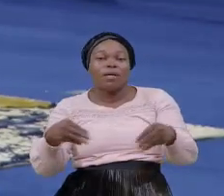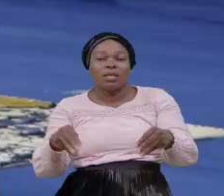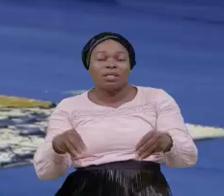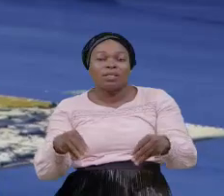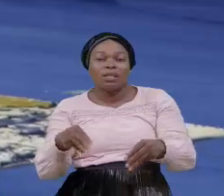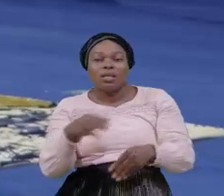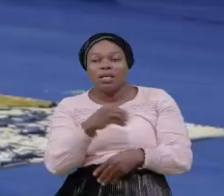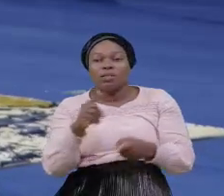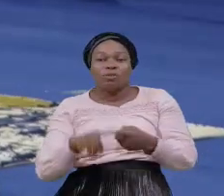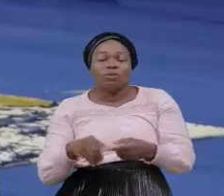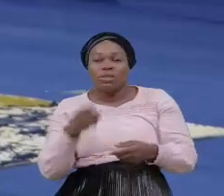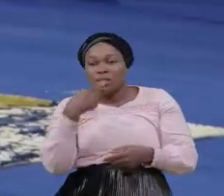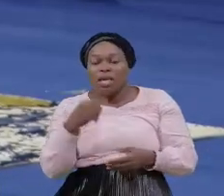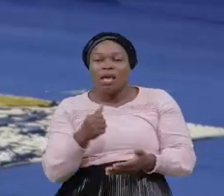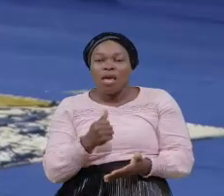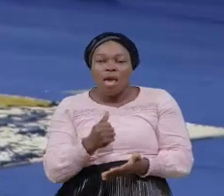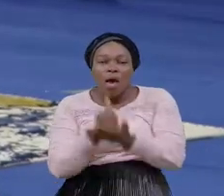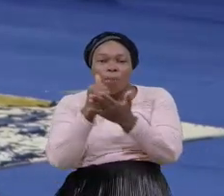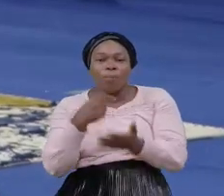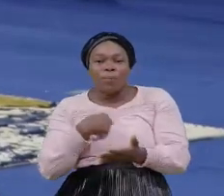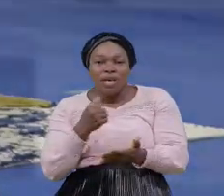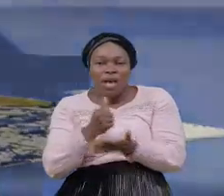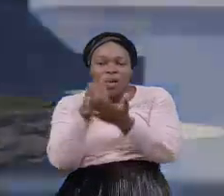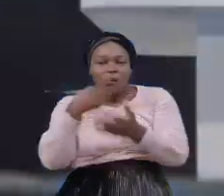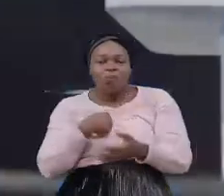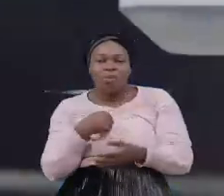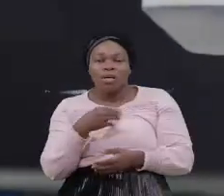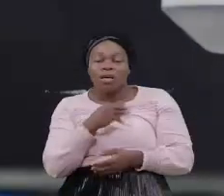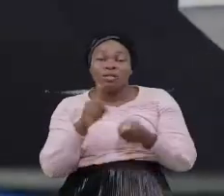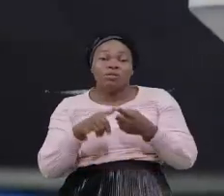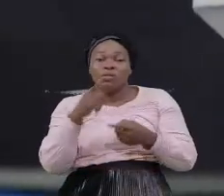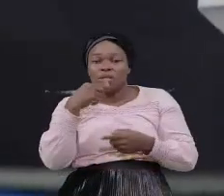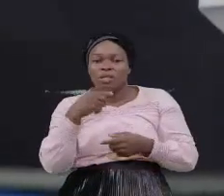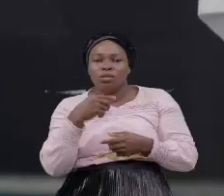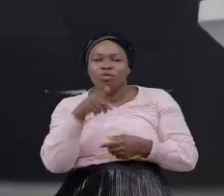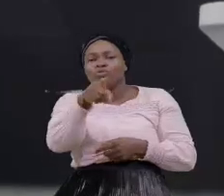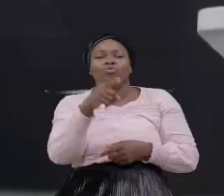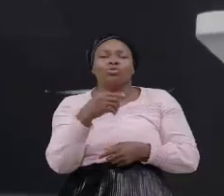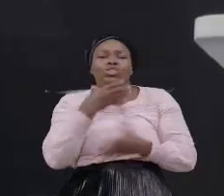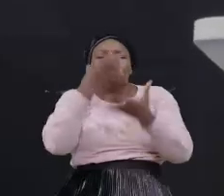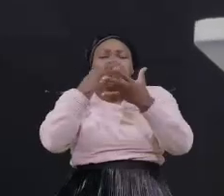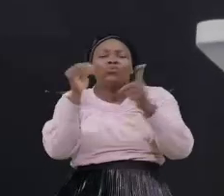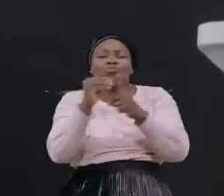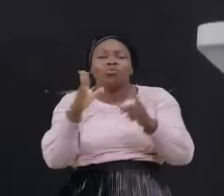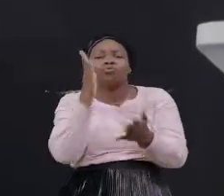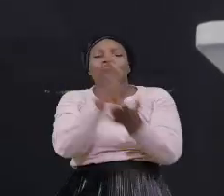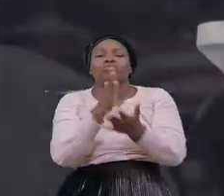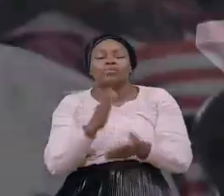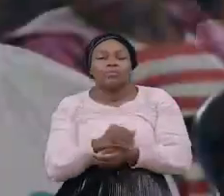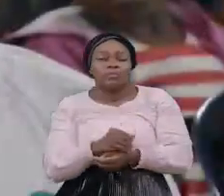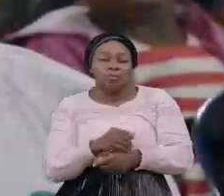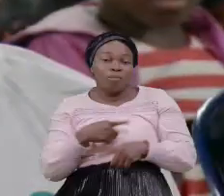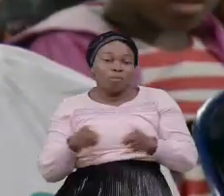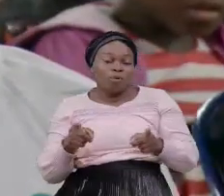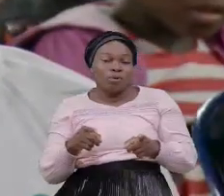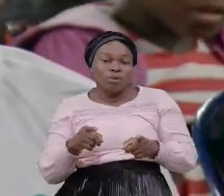says, okay, shouting too much, come. And then with the left hand, he goes to the left pocket and he gives you